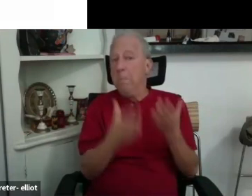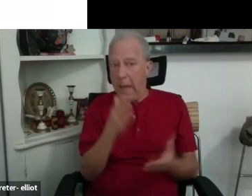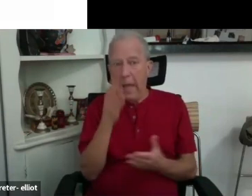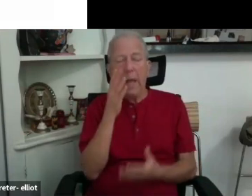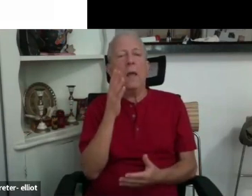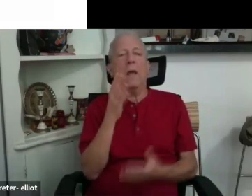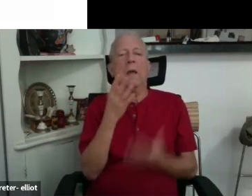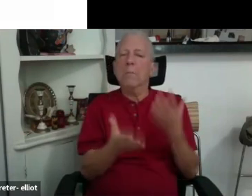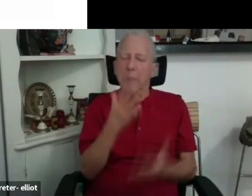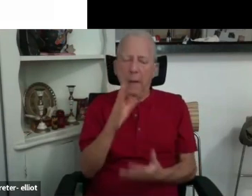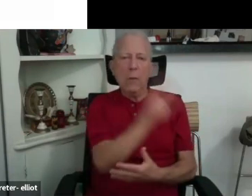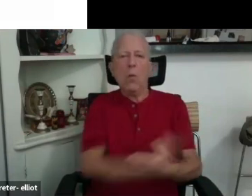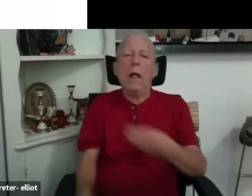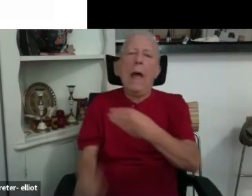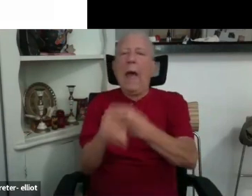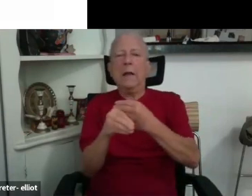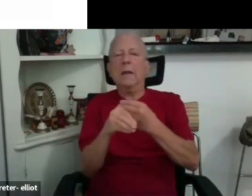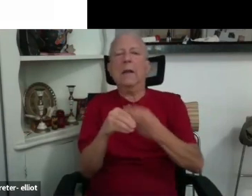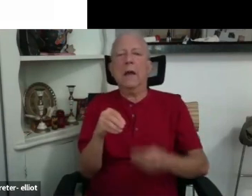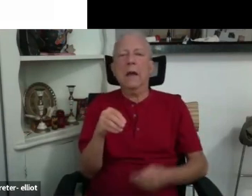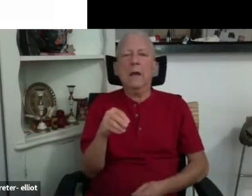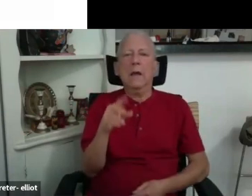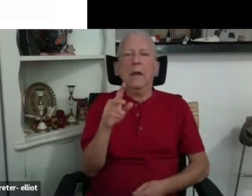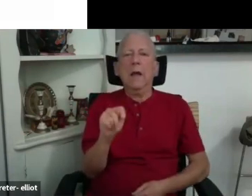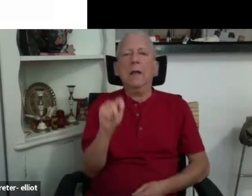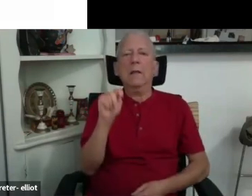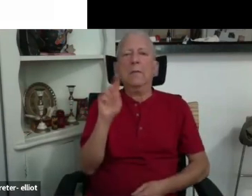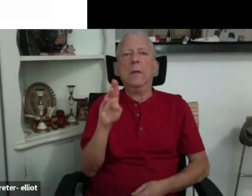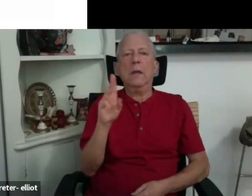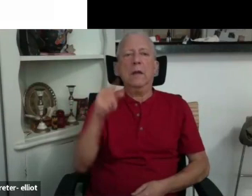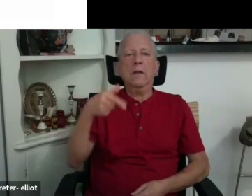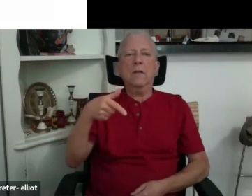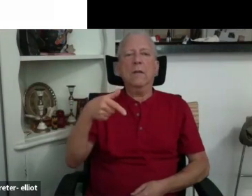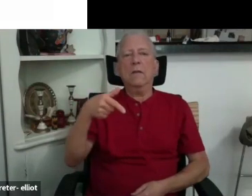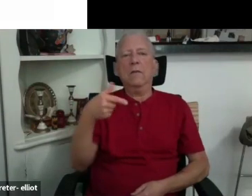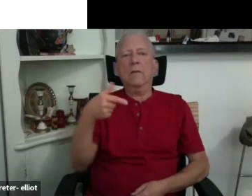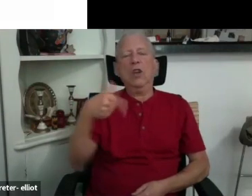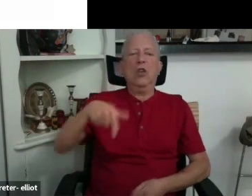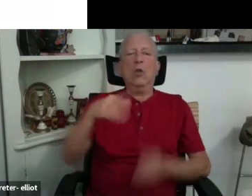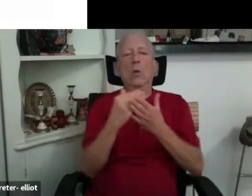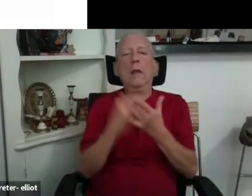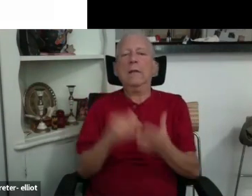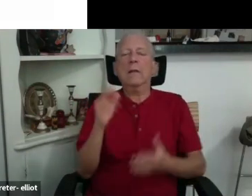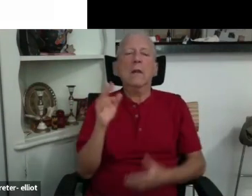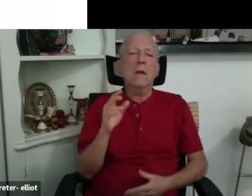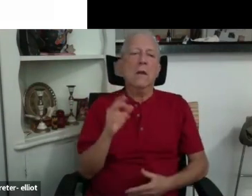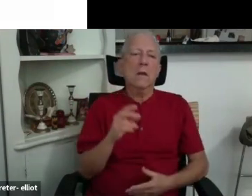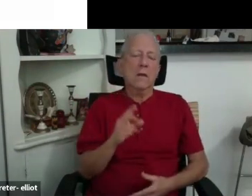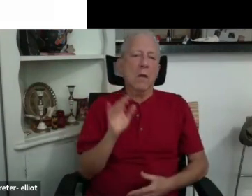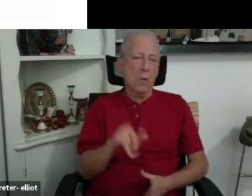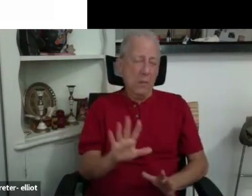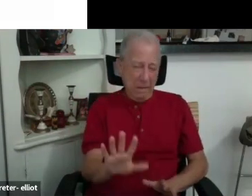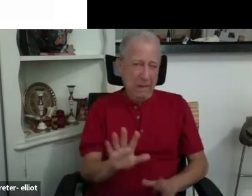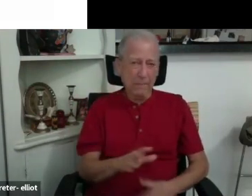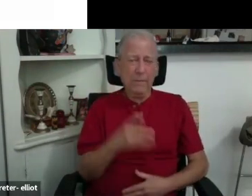to the SDGT list or another terrorist list directly. So with this caveat in mind, let's talk